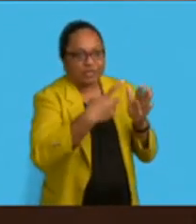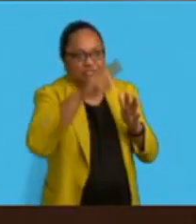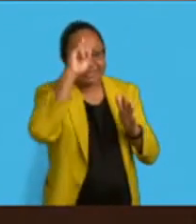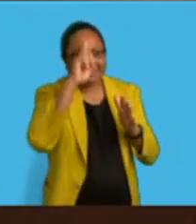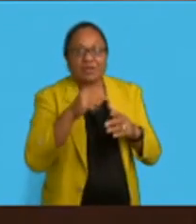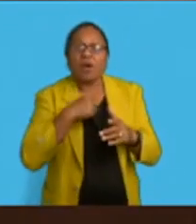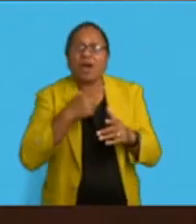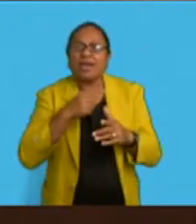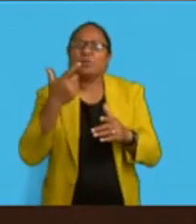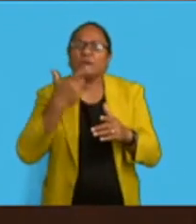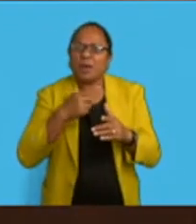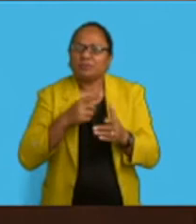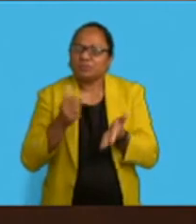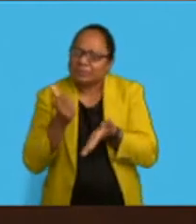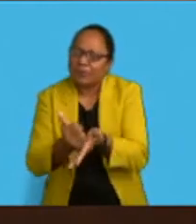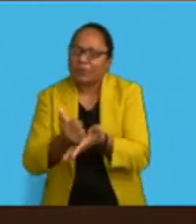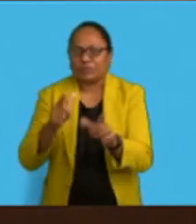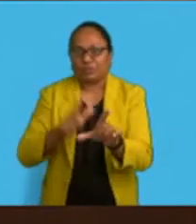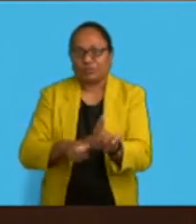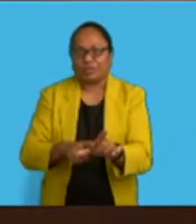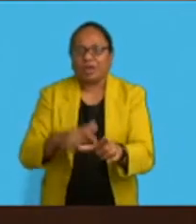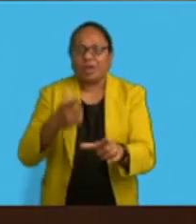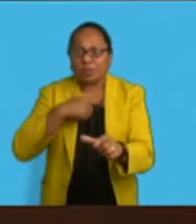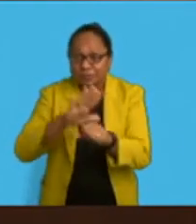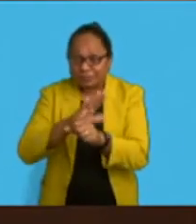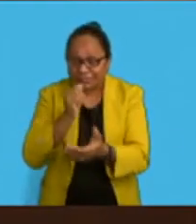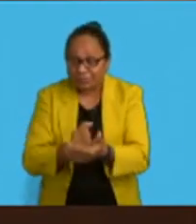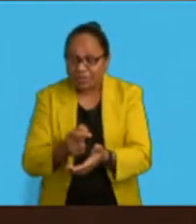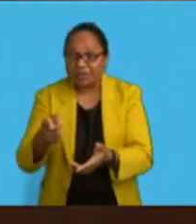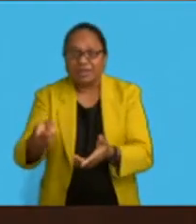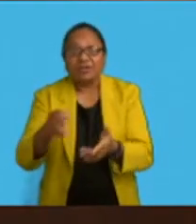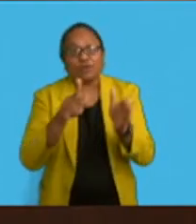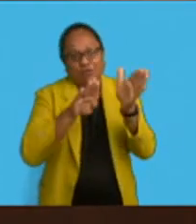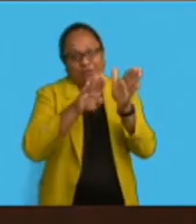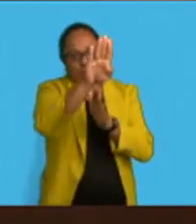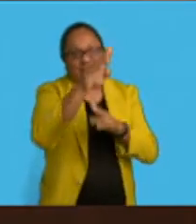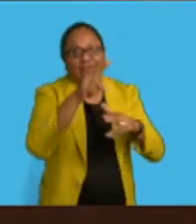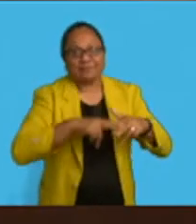an investment in creating a knowledge-based country, and an investment, as I said, Madam Speaker, in our future.